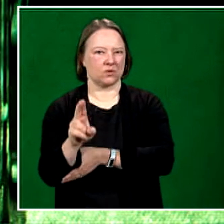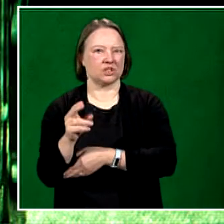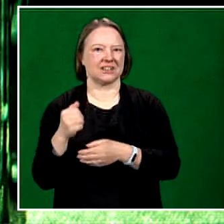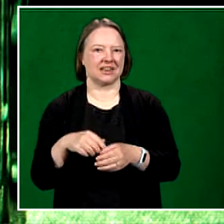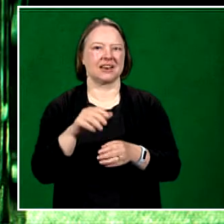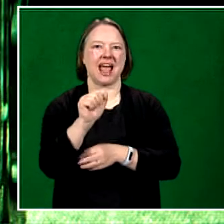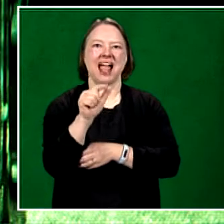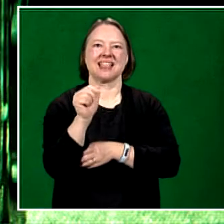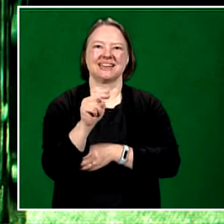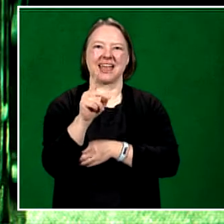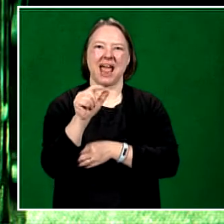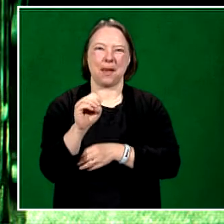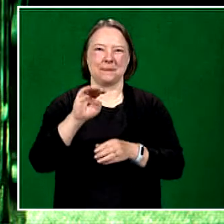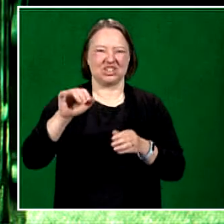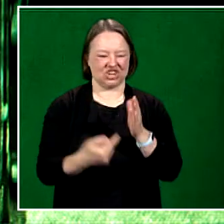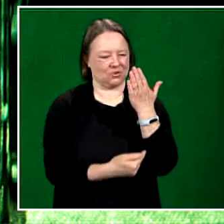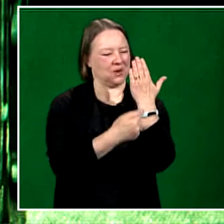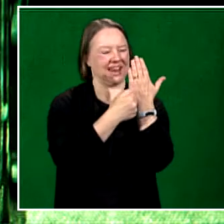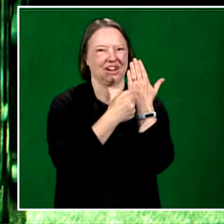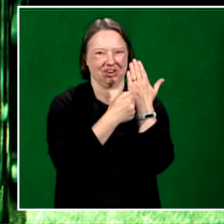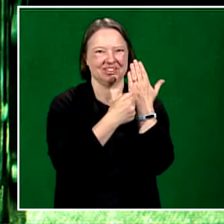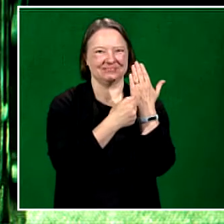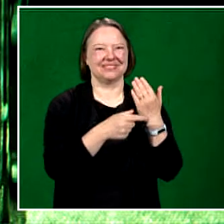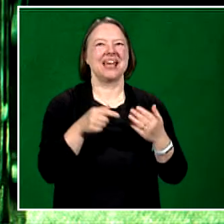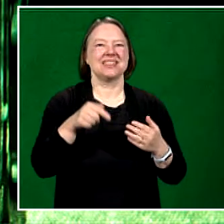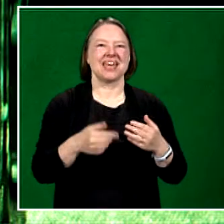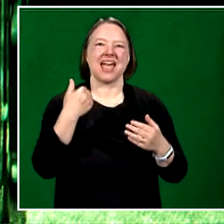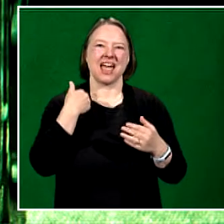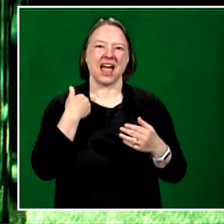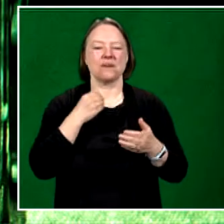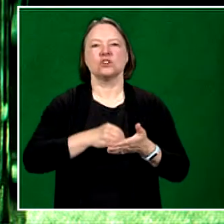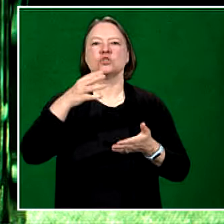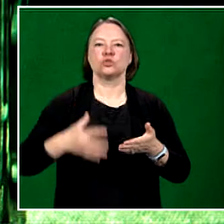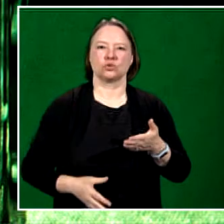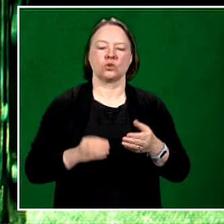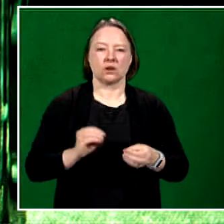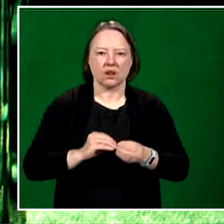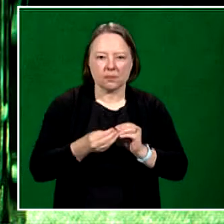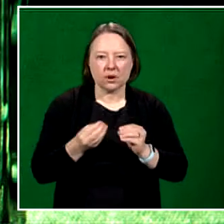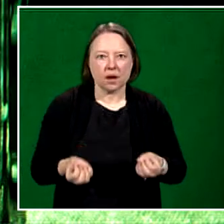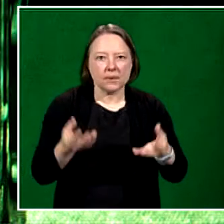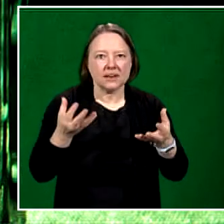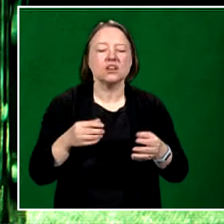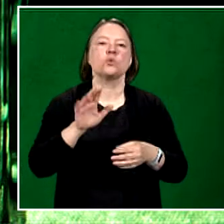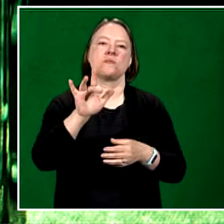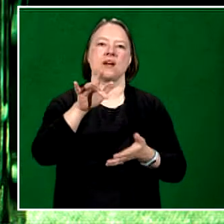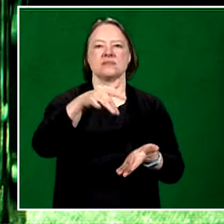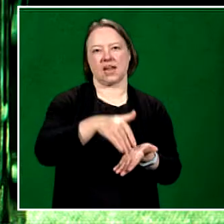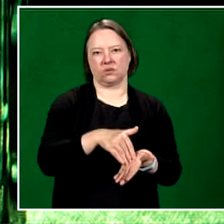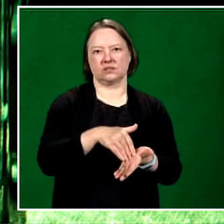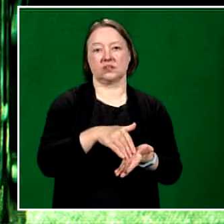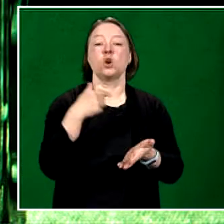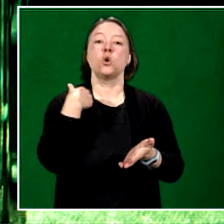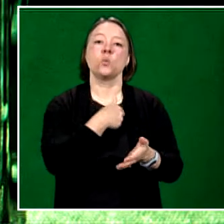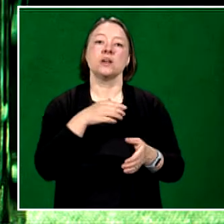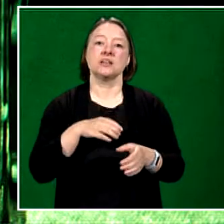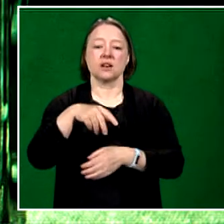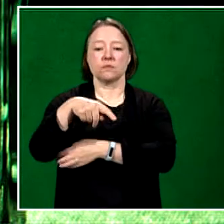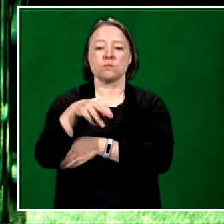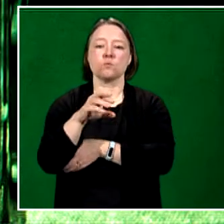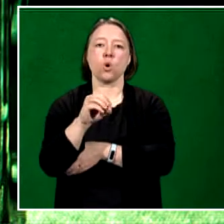Michigan, right here. And they have a student population of 25,000. And we did this